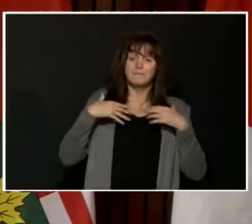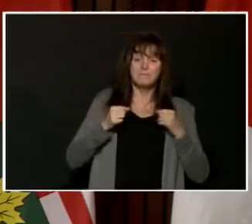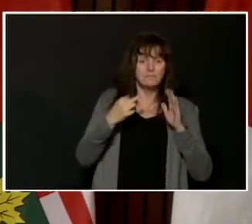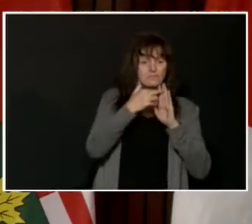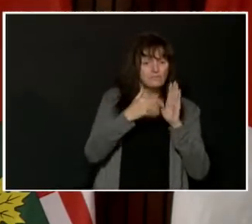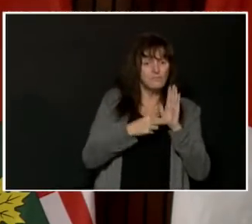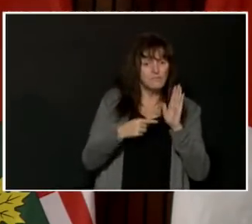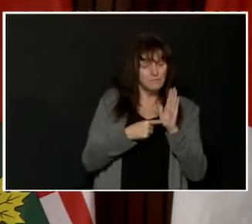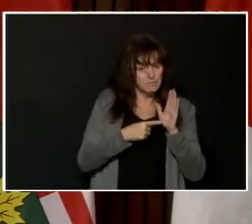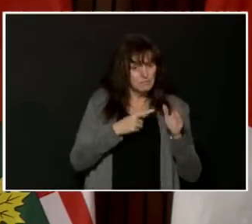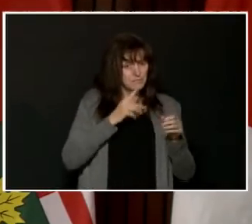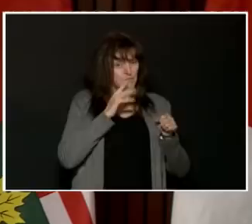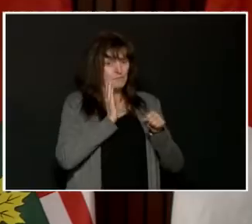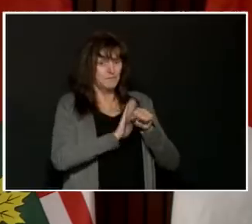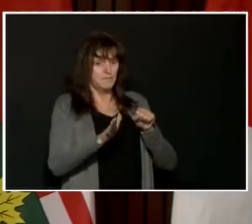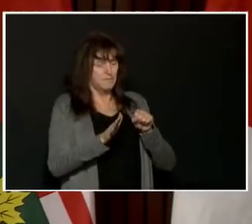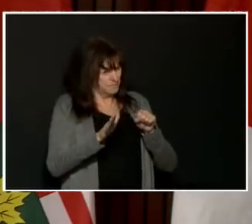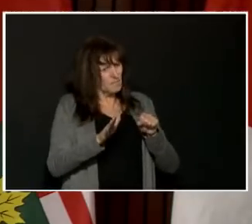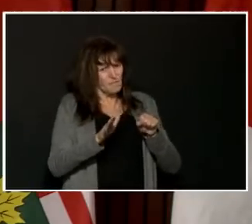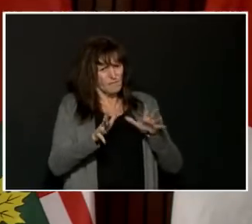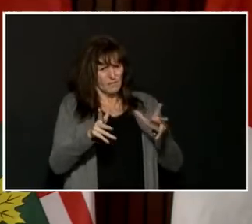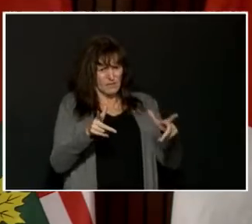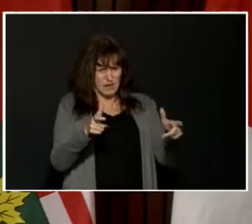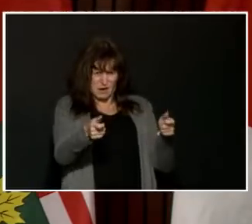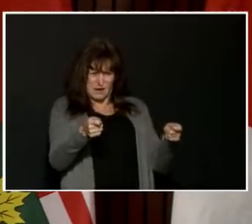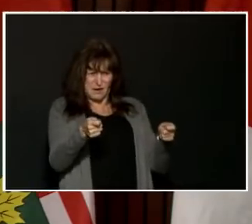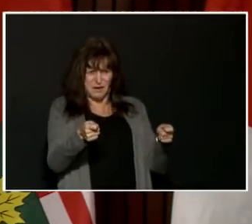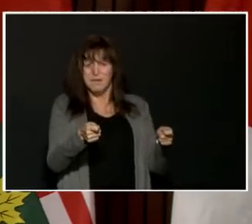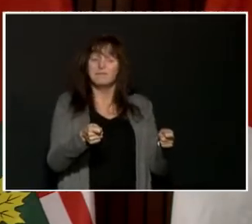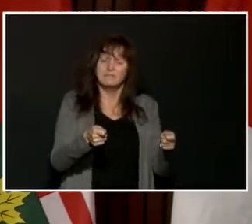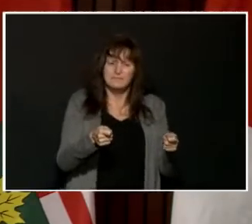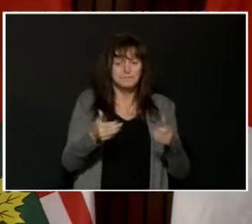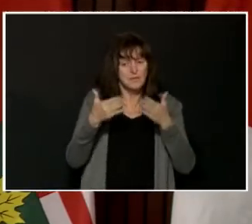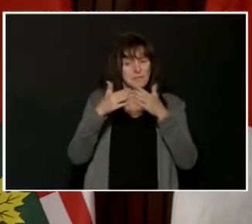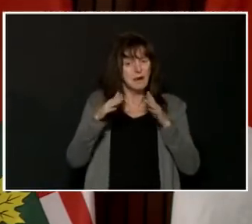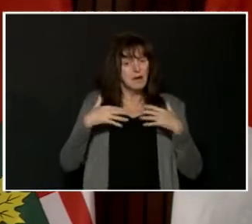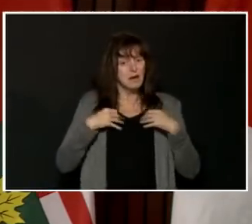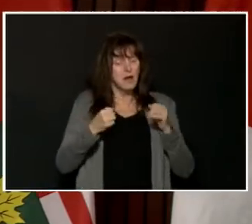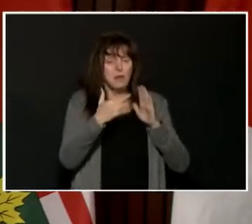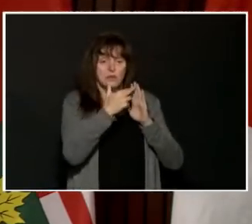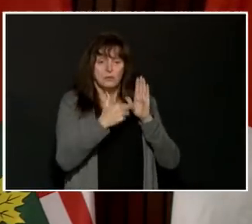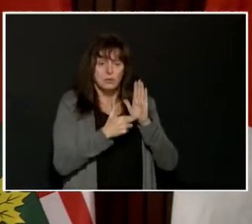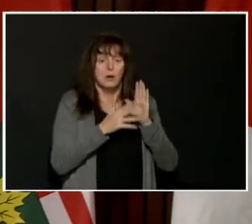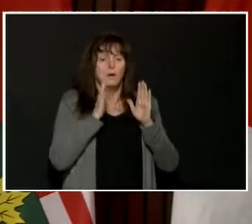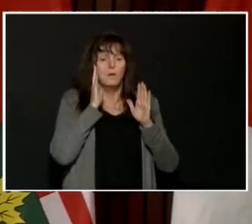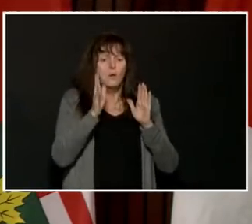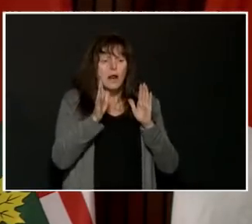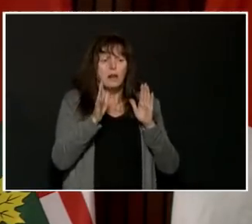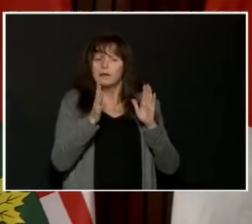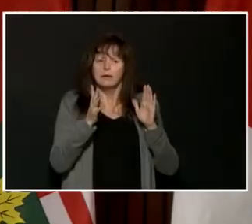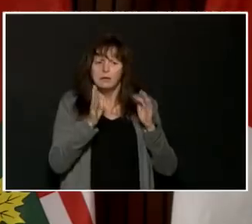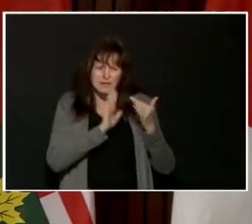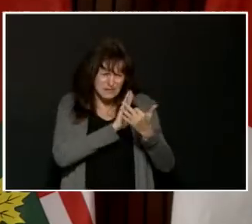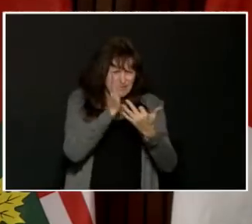Omicron wave. Public health measures will slow the spread of Omicron, but they are not sustainable in the long